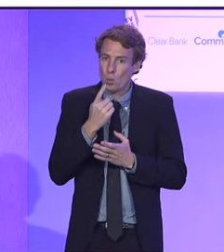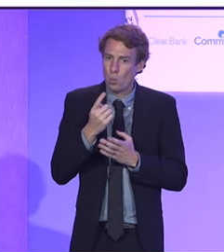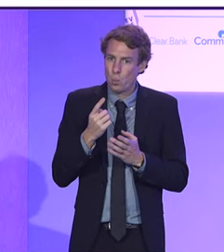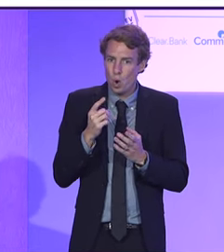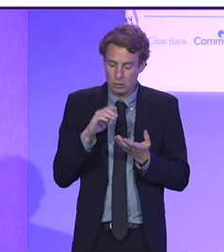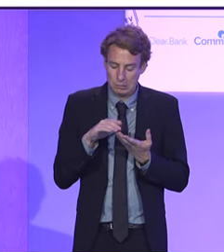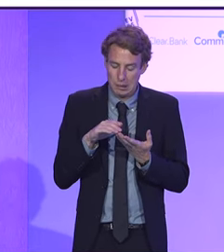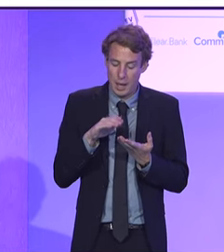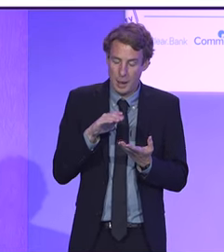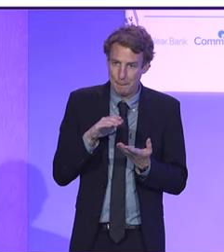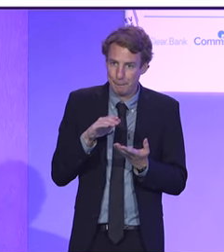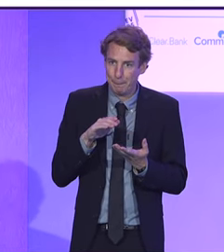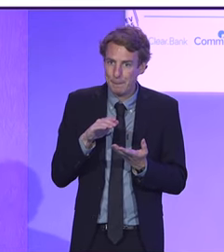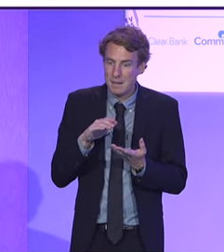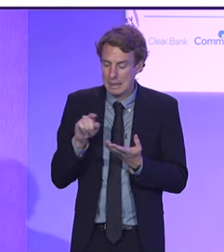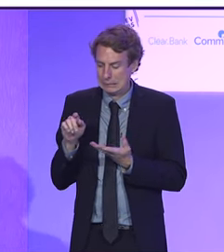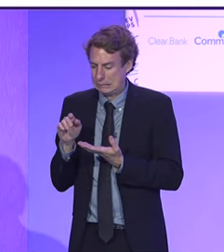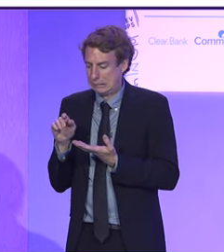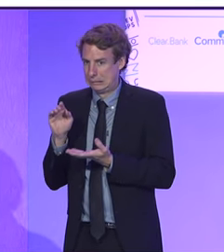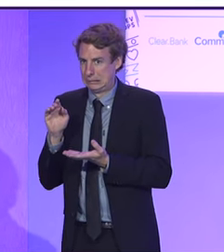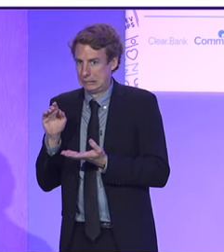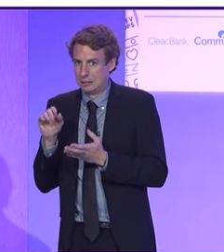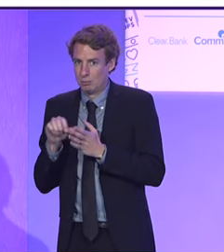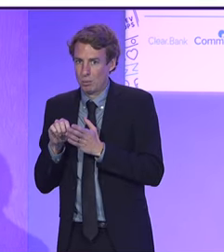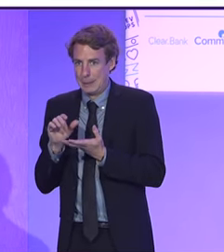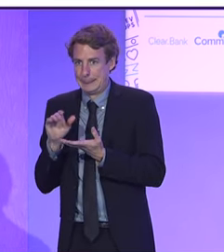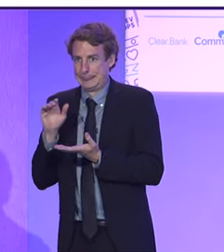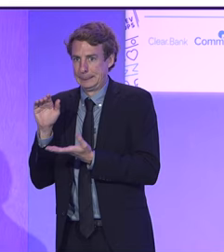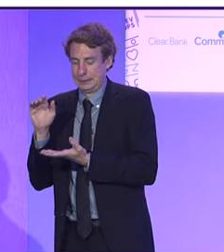other stock, as a result, automatically also will grow.